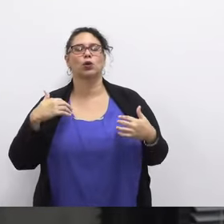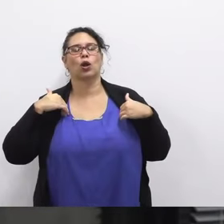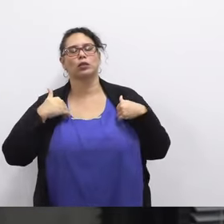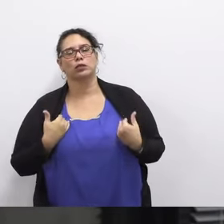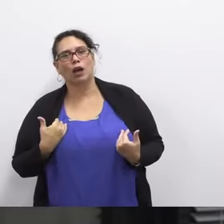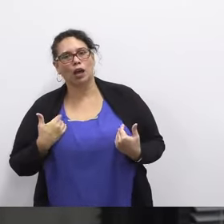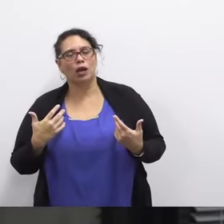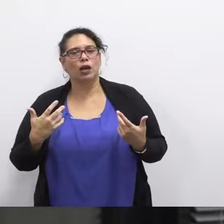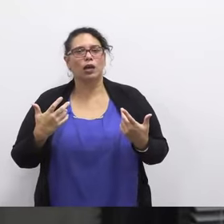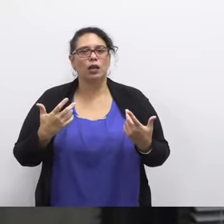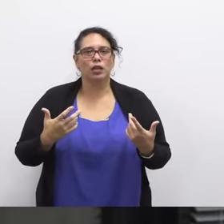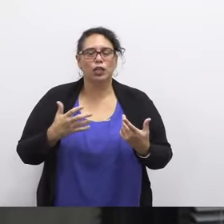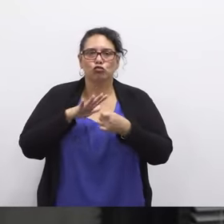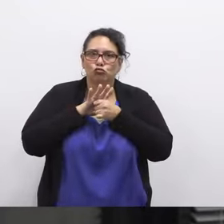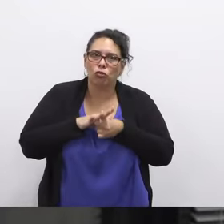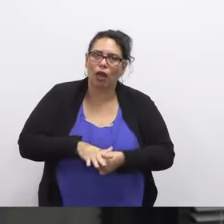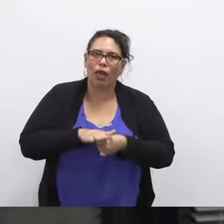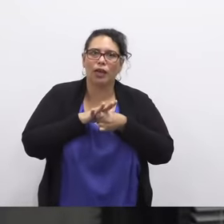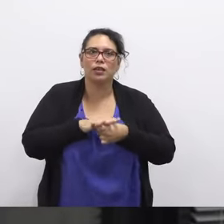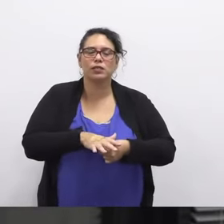exhaustion, stress,